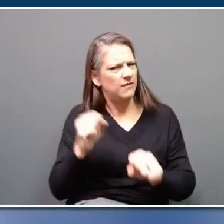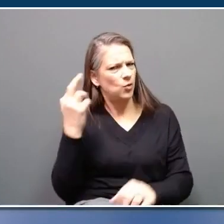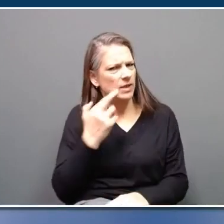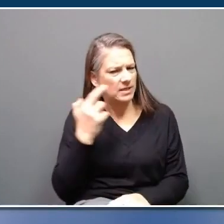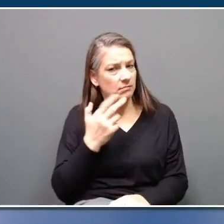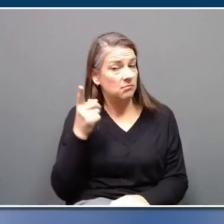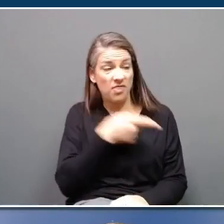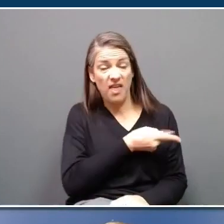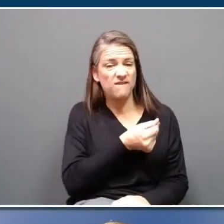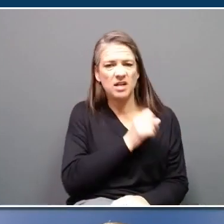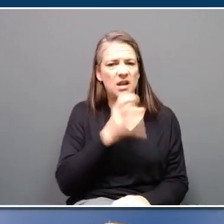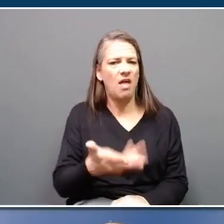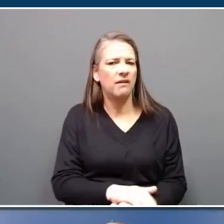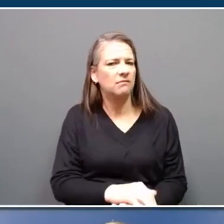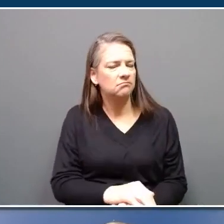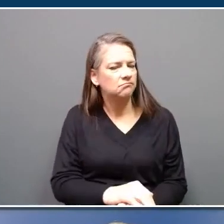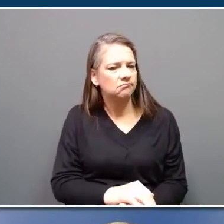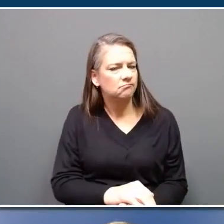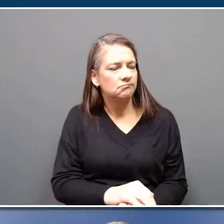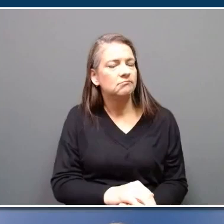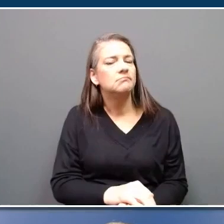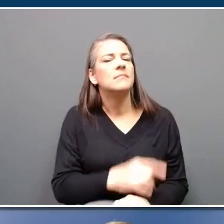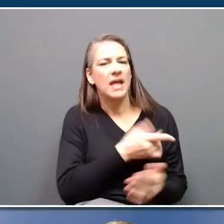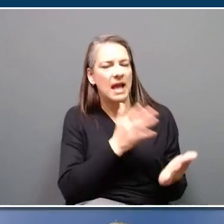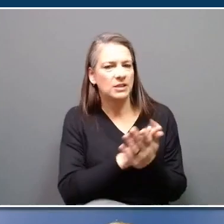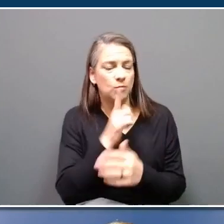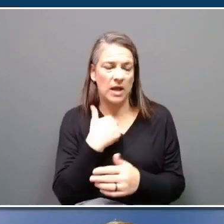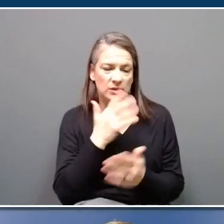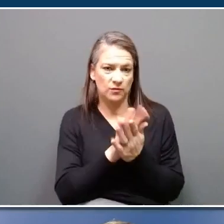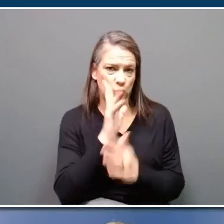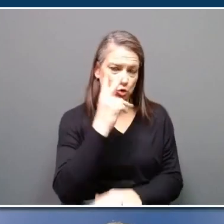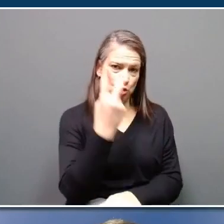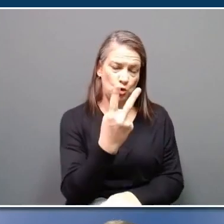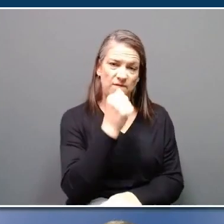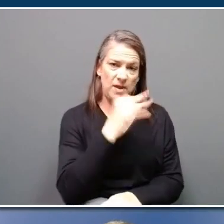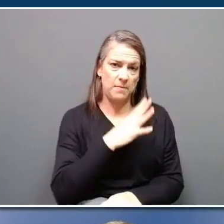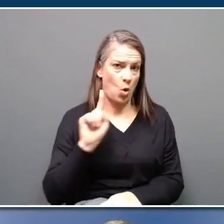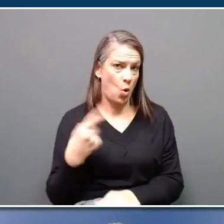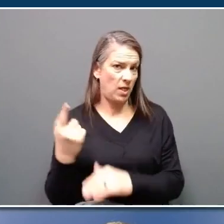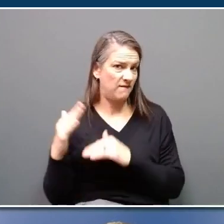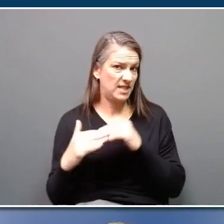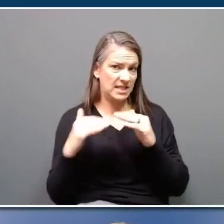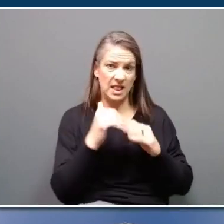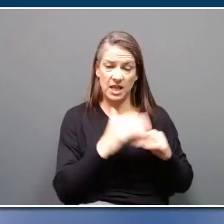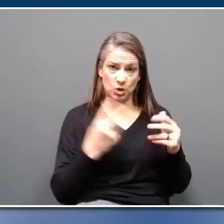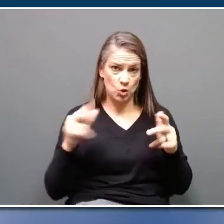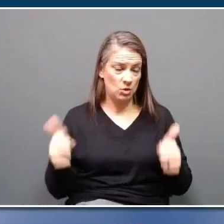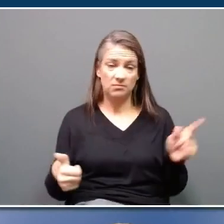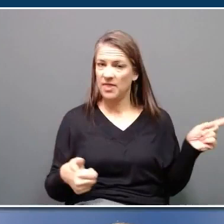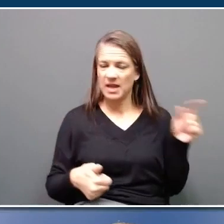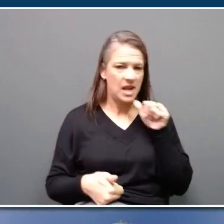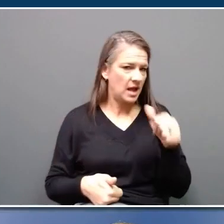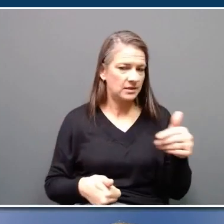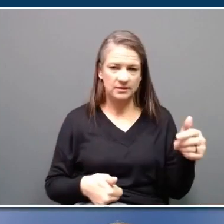of them. And then we asked for 2 female-only facilities, neither of which is funded. What